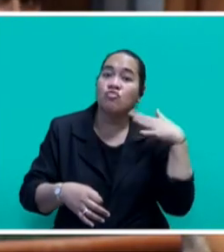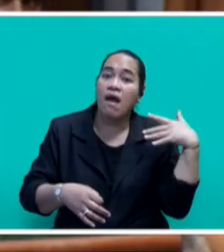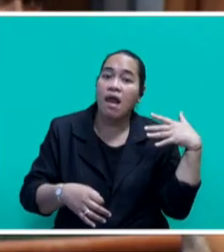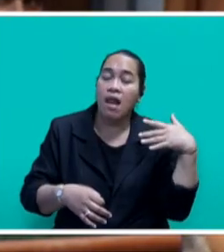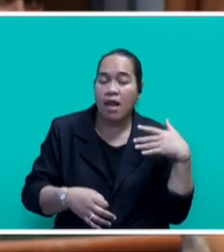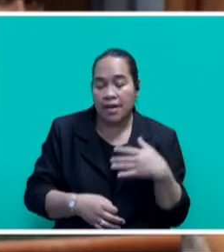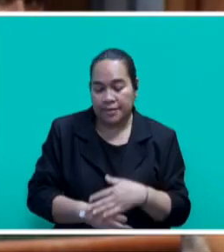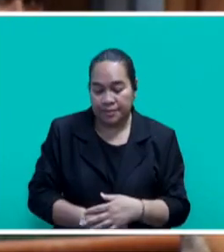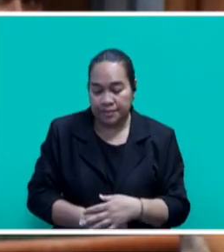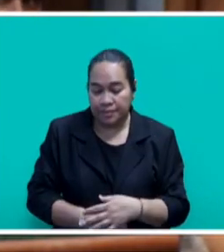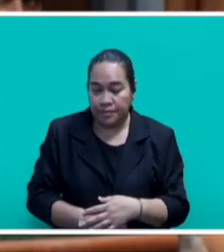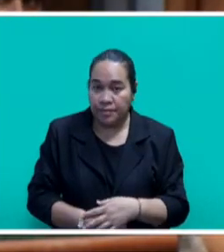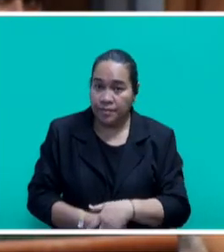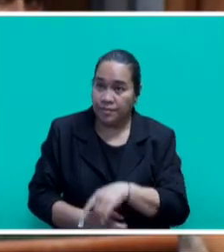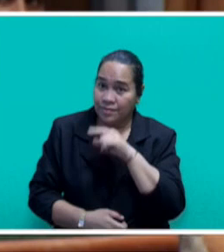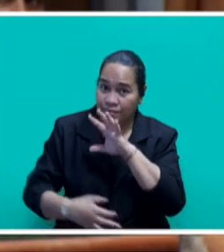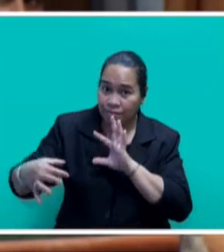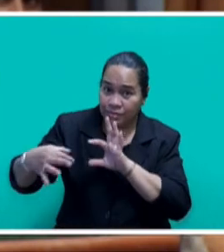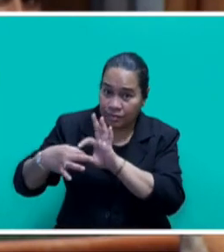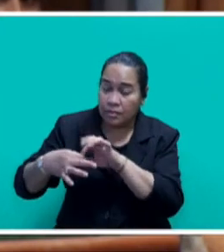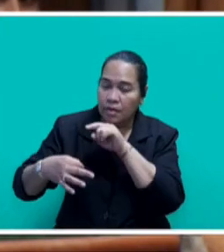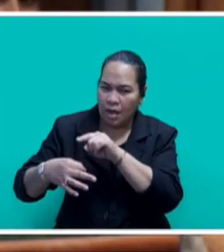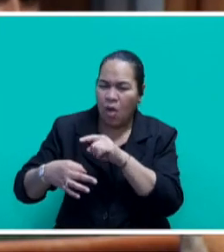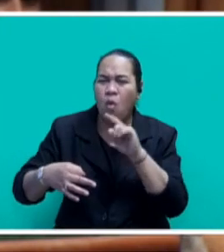This is to address